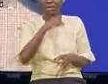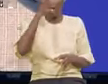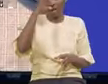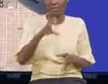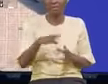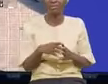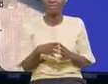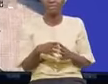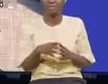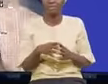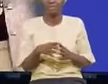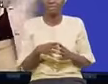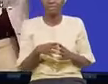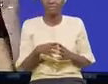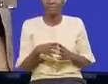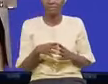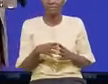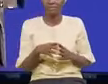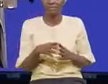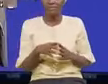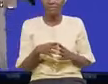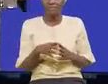Esike amegbetɔ ƒoɖi o gblẽ kɔ ɖo ta.